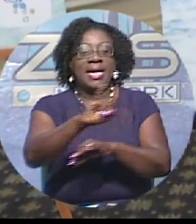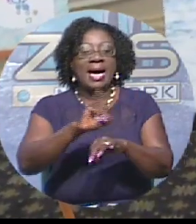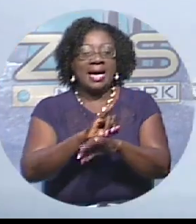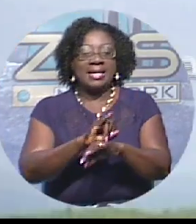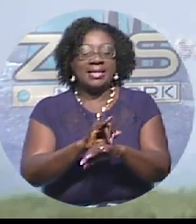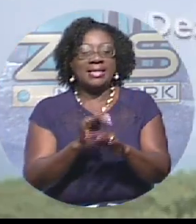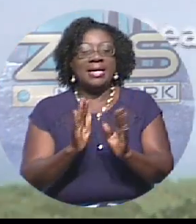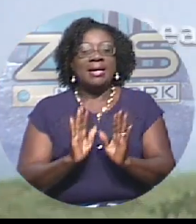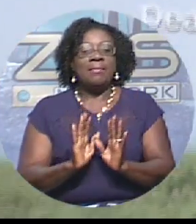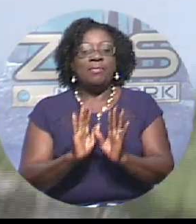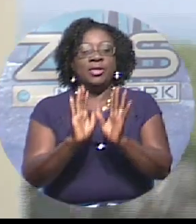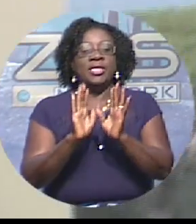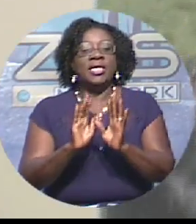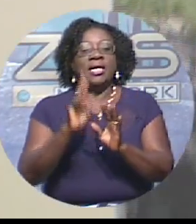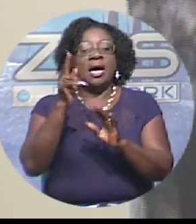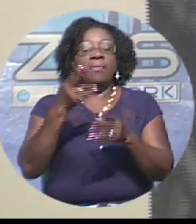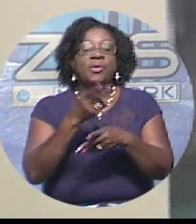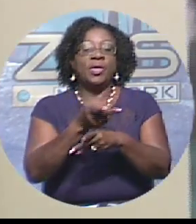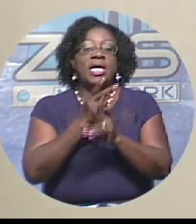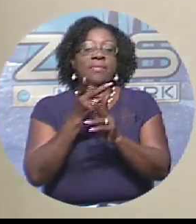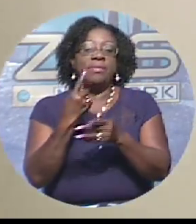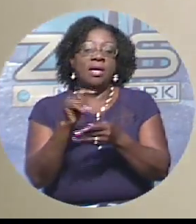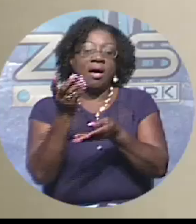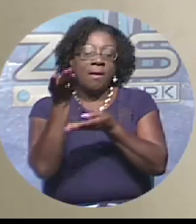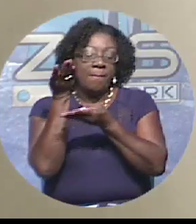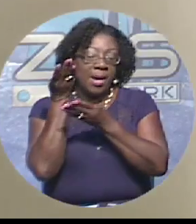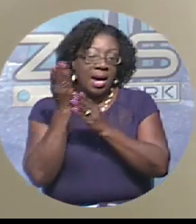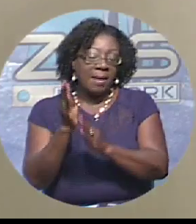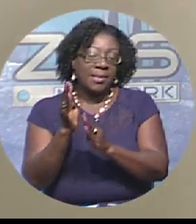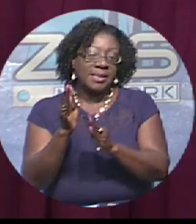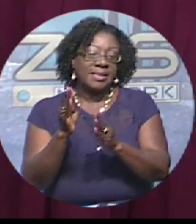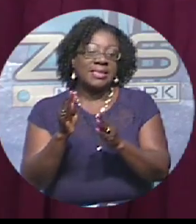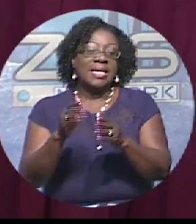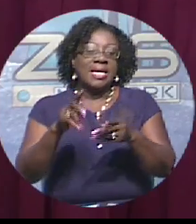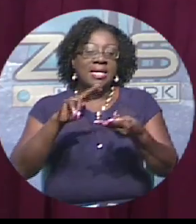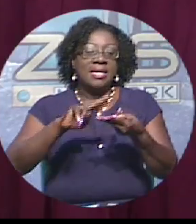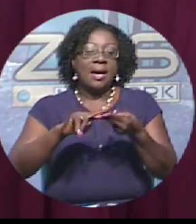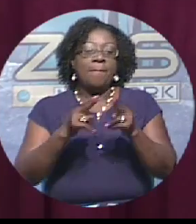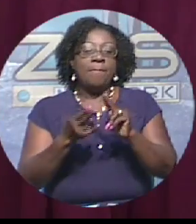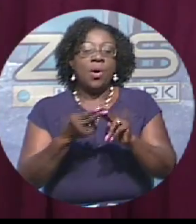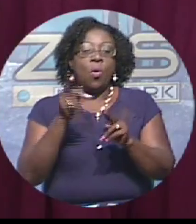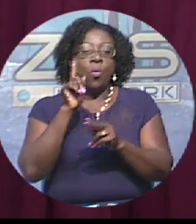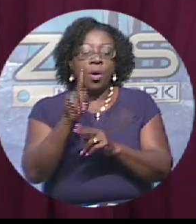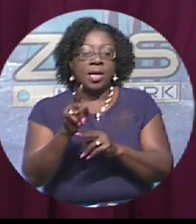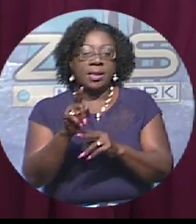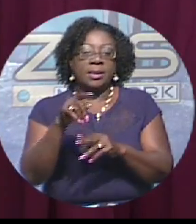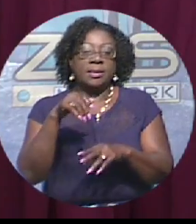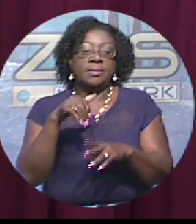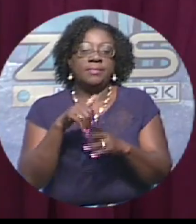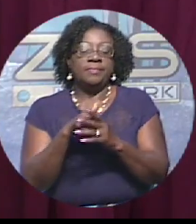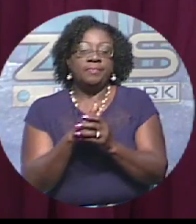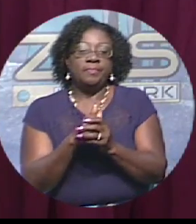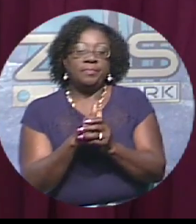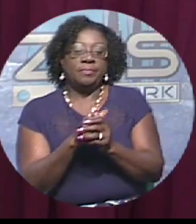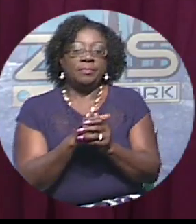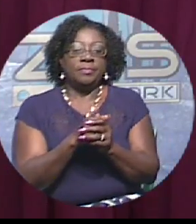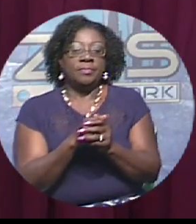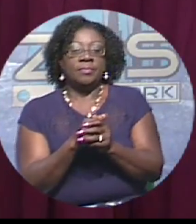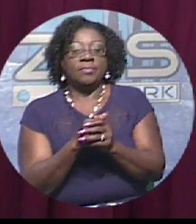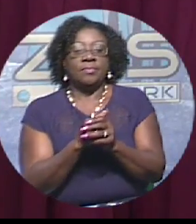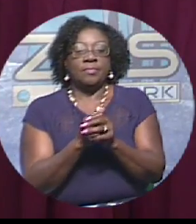latest initiative to keep the Bahamas still ranked #1 according to the Caribbean Tourism Quality Index Renaissance